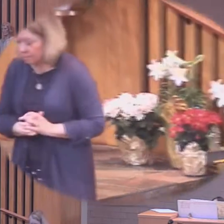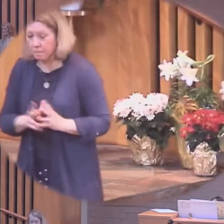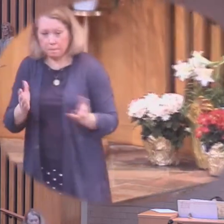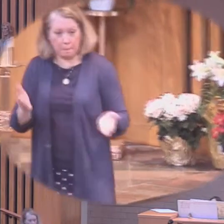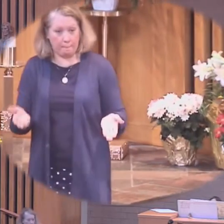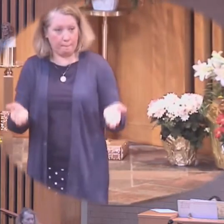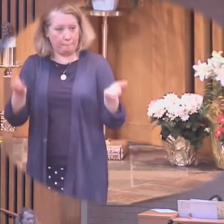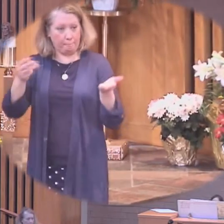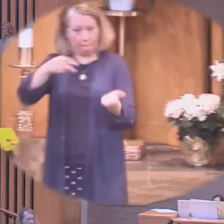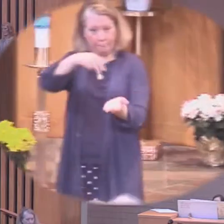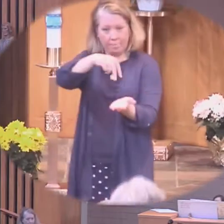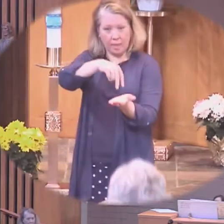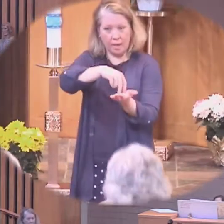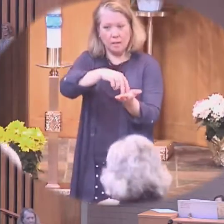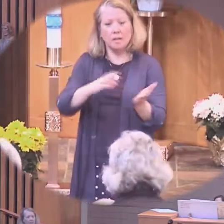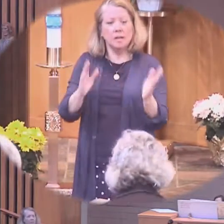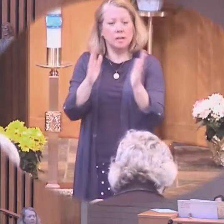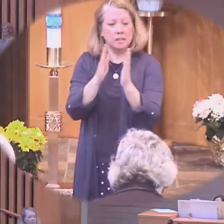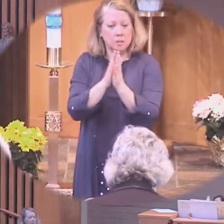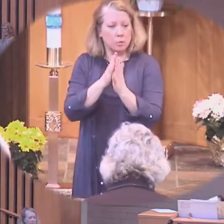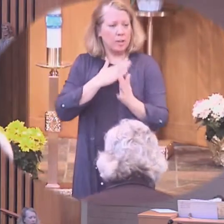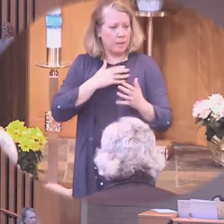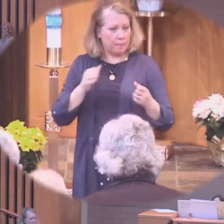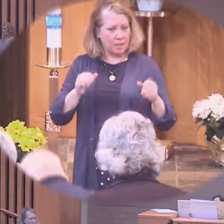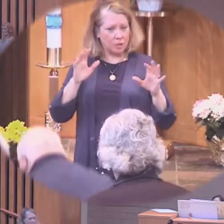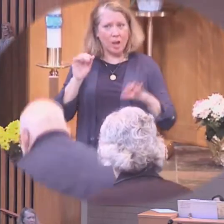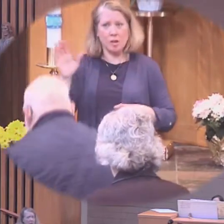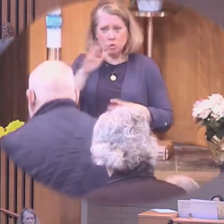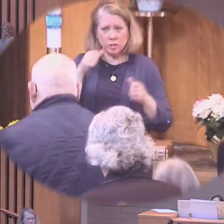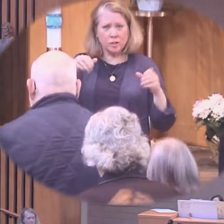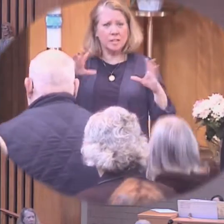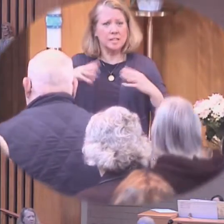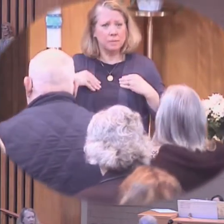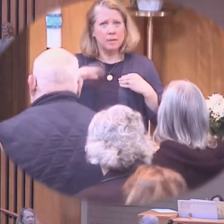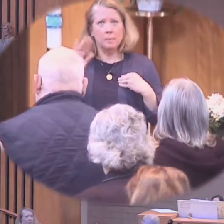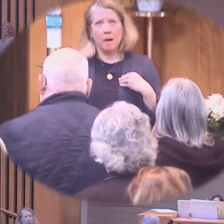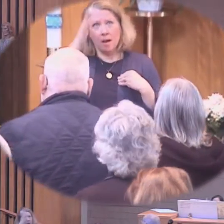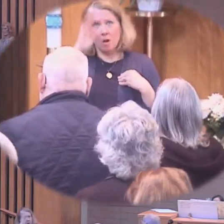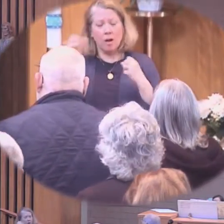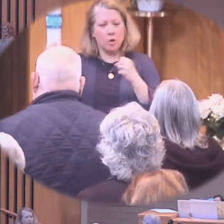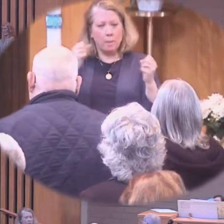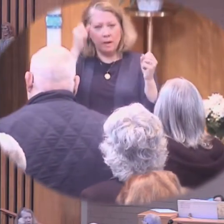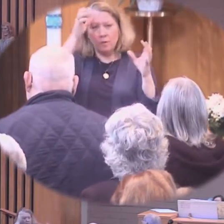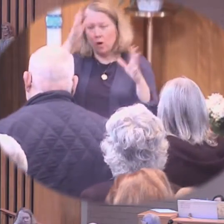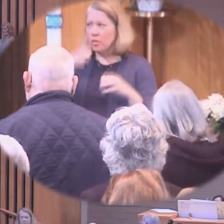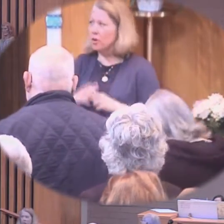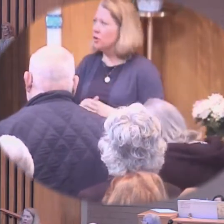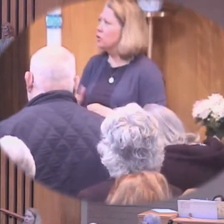Pray, brothers and sisters, that my sacrifice and yours may be acceptable to God, the Almighty Father.